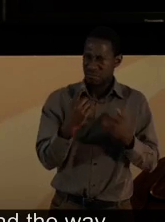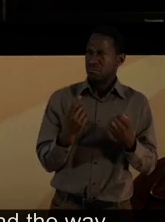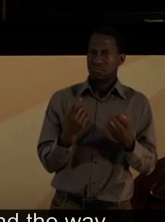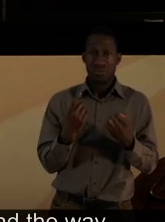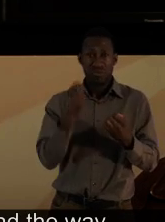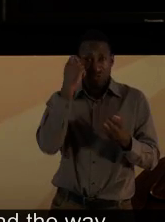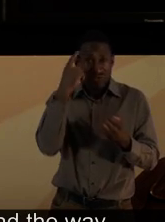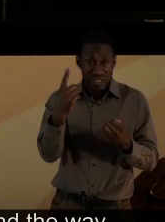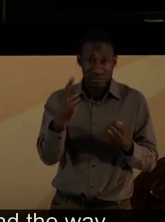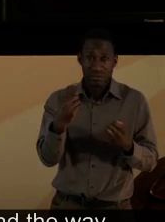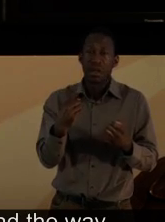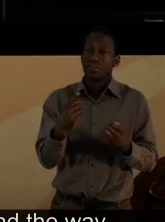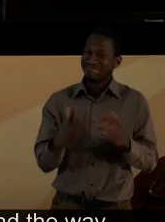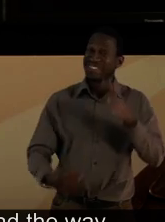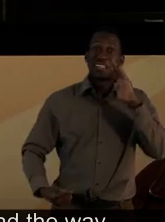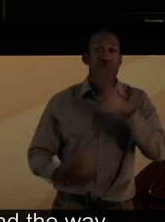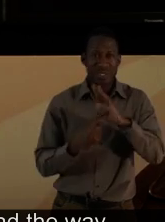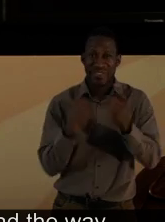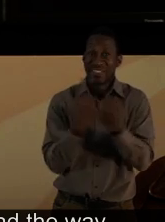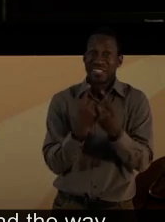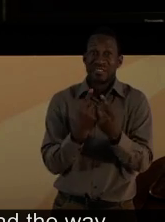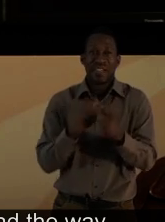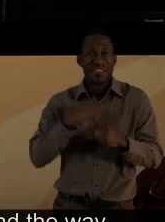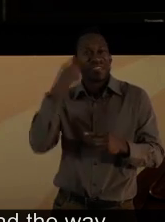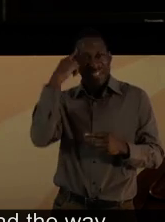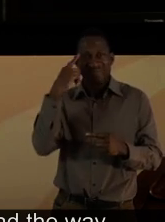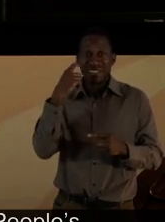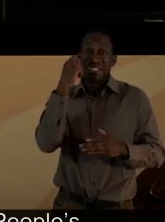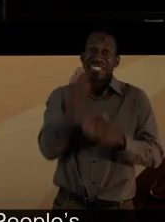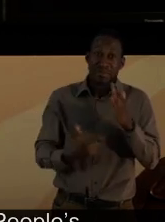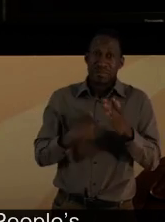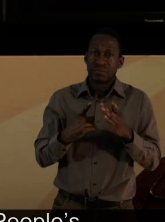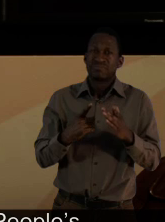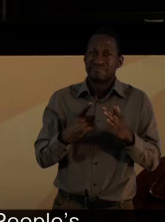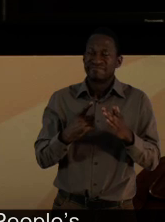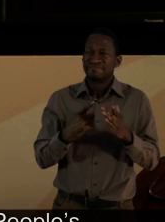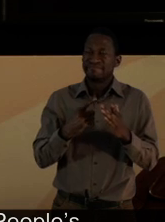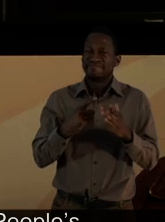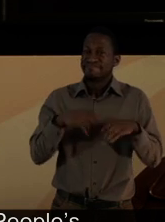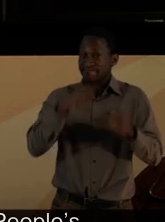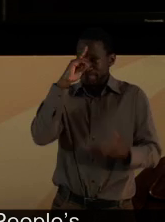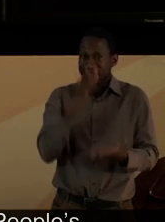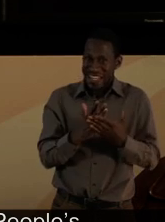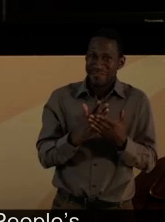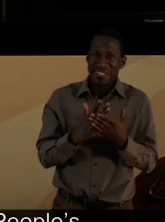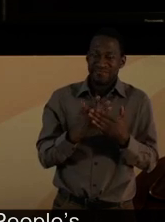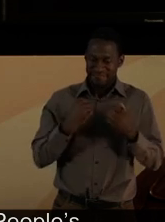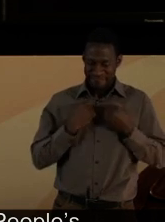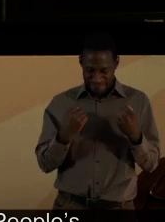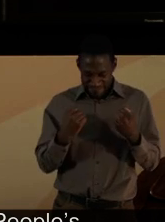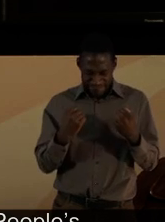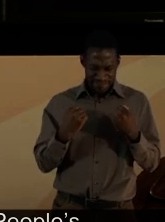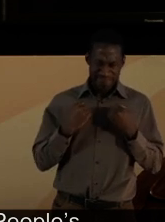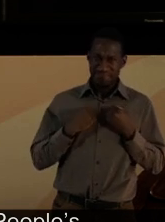than society and the barriers and the way society is organised and the attitudes. So the social model and disabled people's